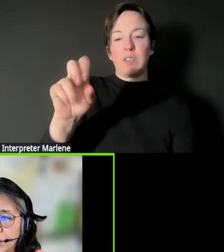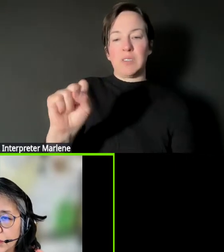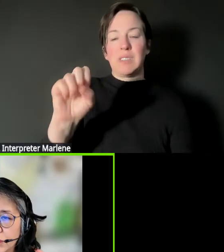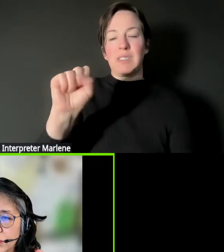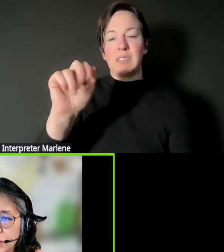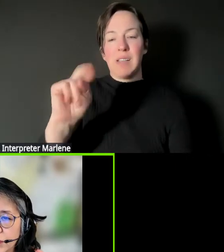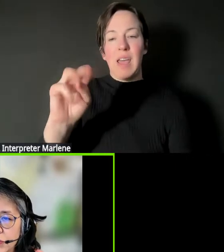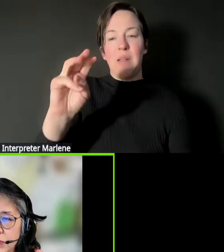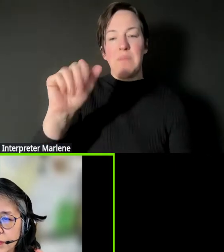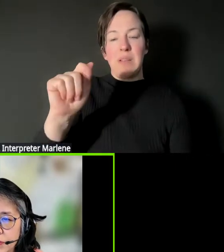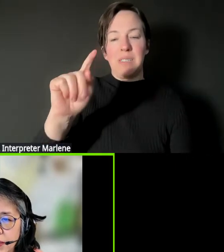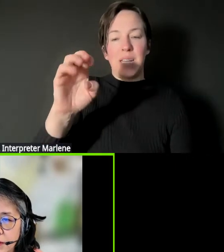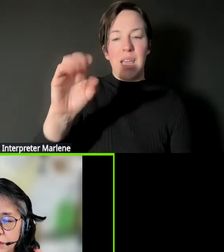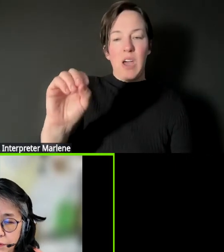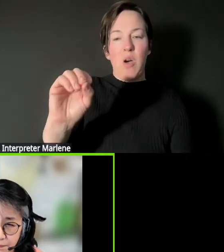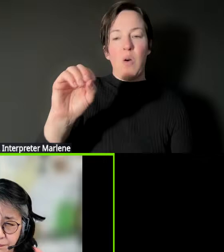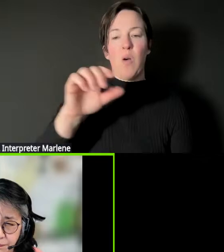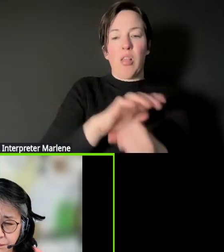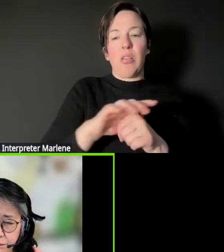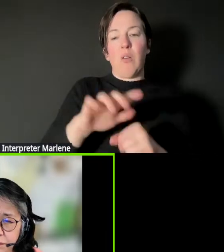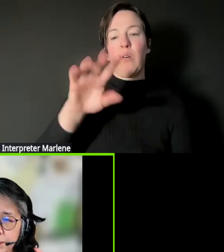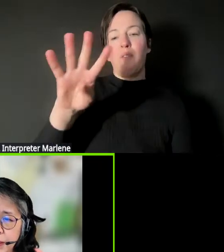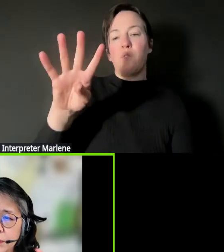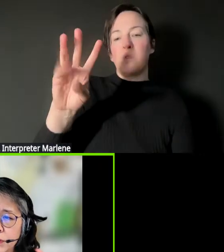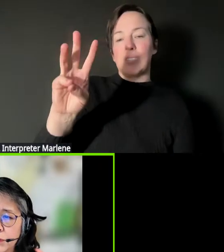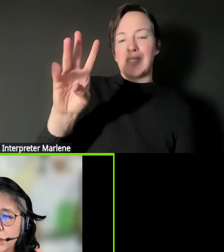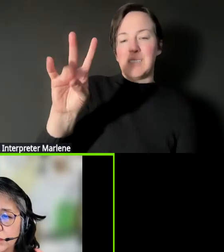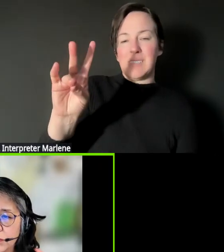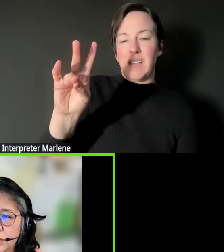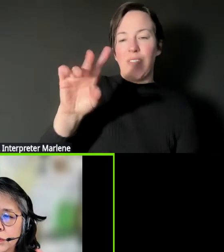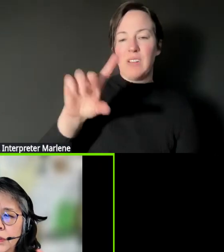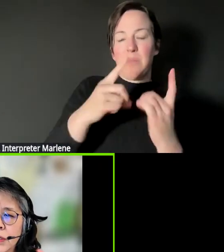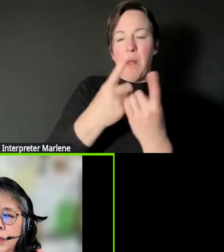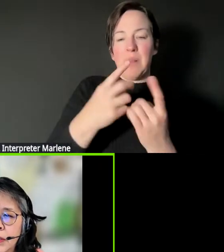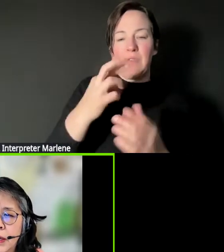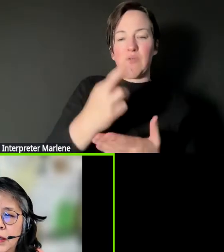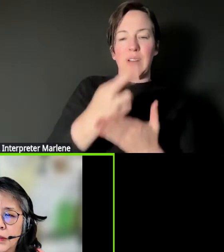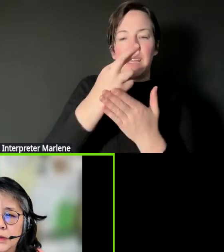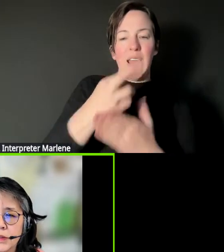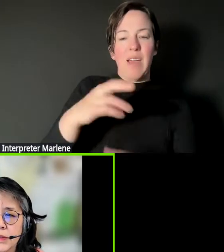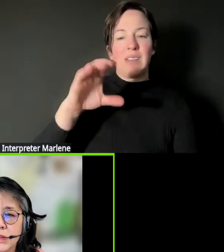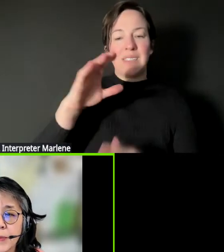Palo Alto, Goodwill, Samaritan House, Palo Alto Adult School,